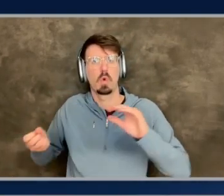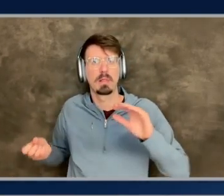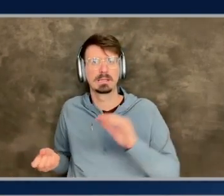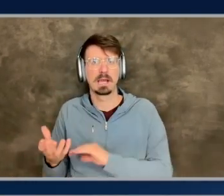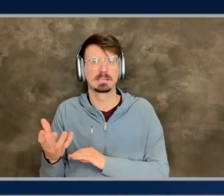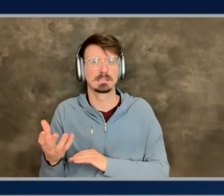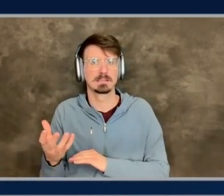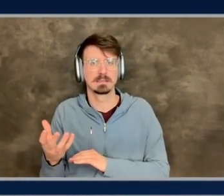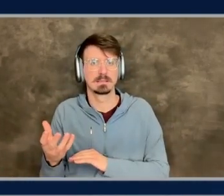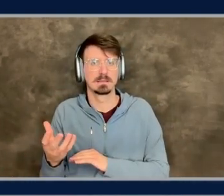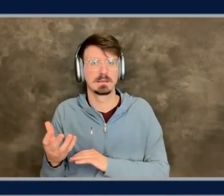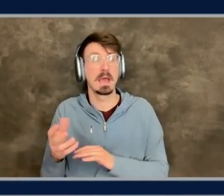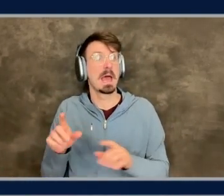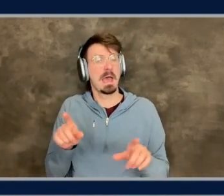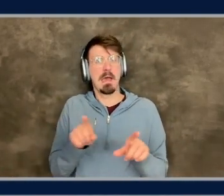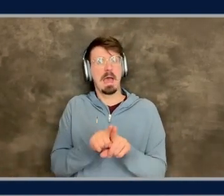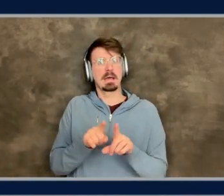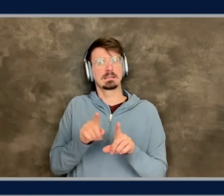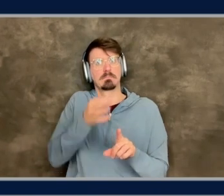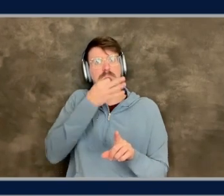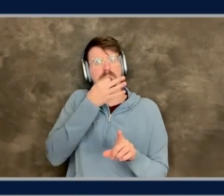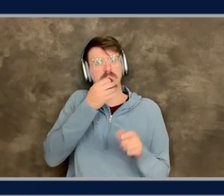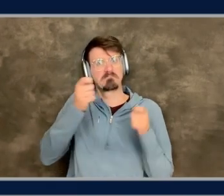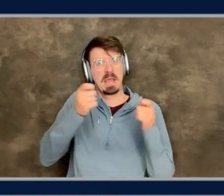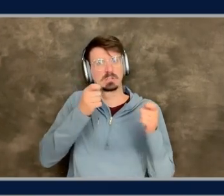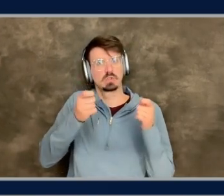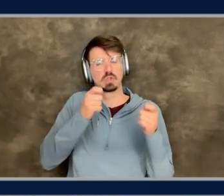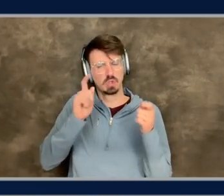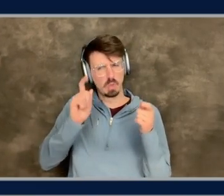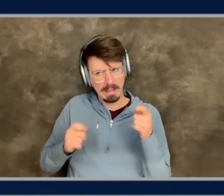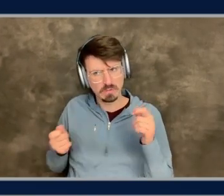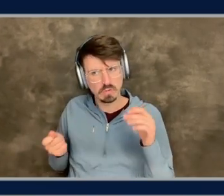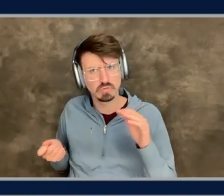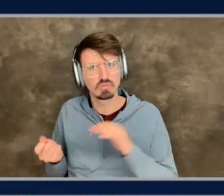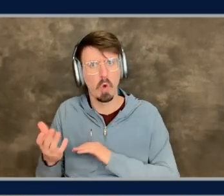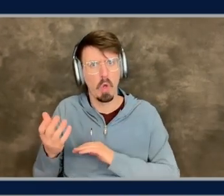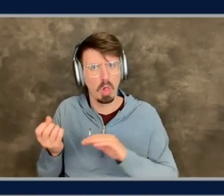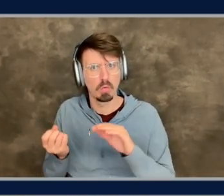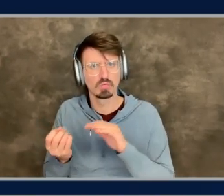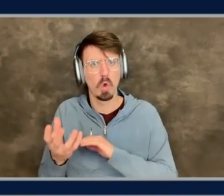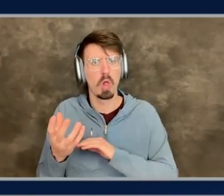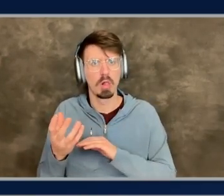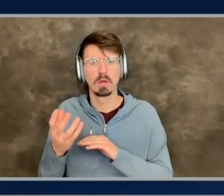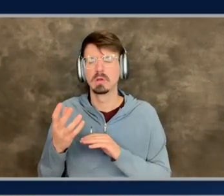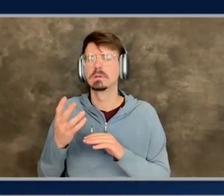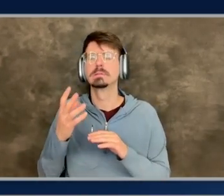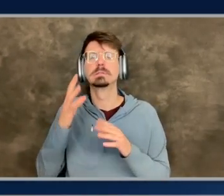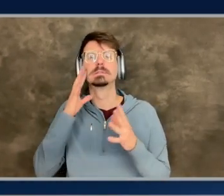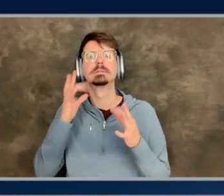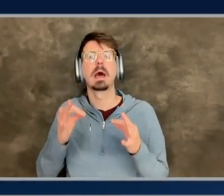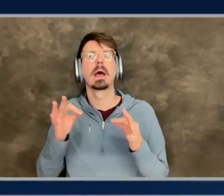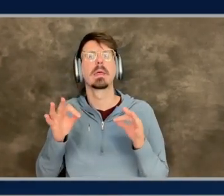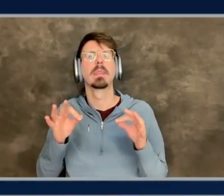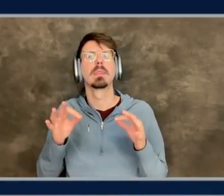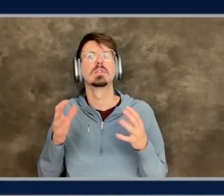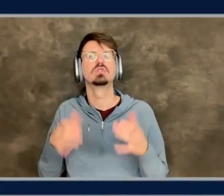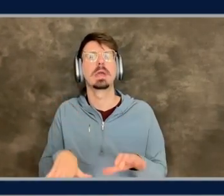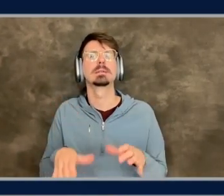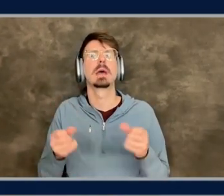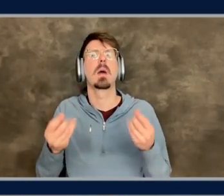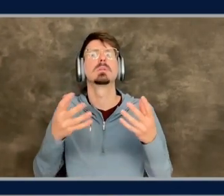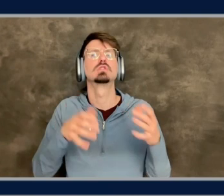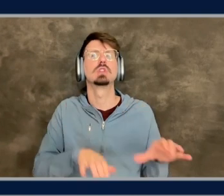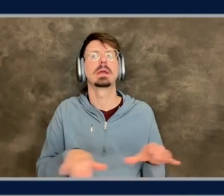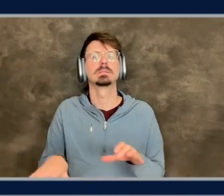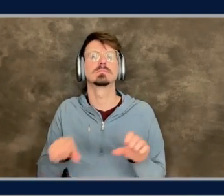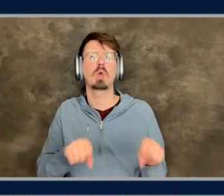you need to roll do those. dices like Yep. to count the probabilities of an action to actually happen in the game. And so there's a lot of different